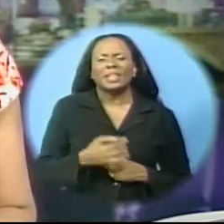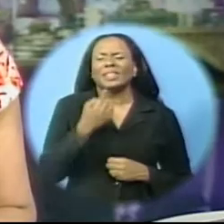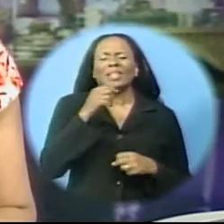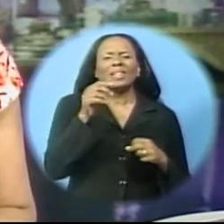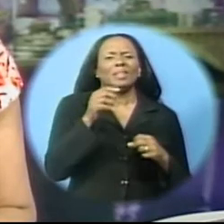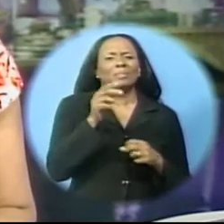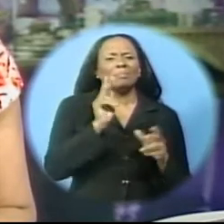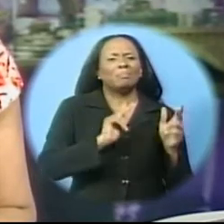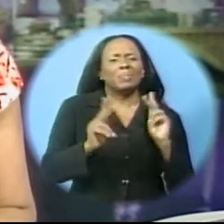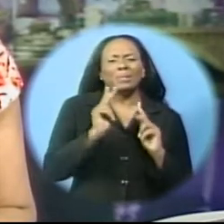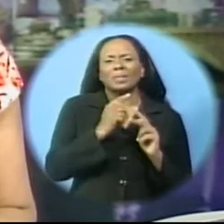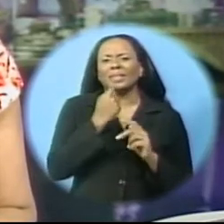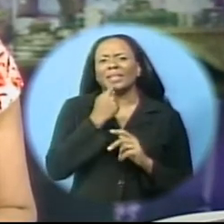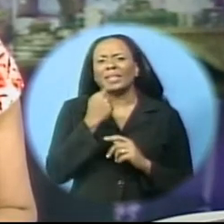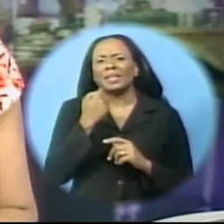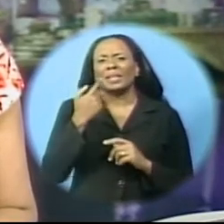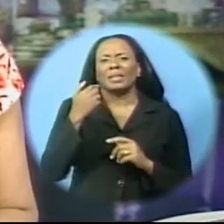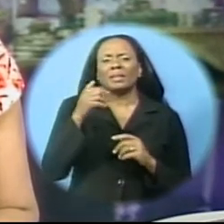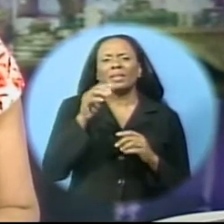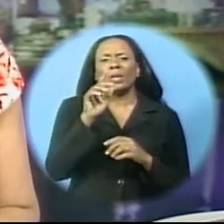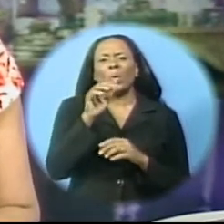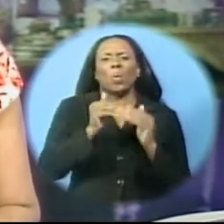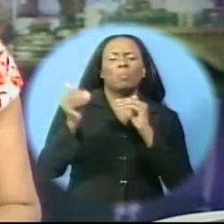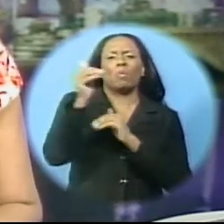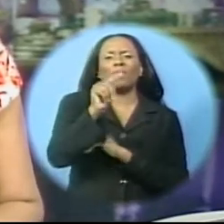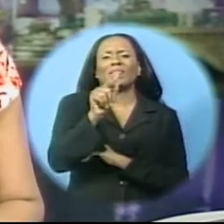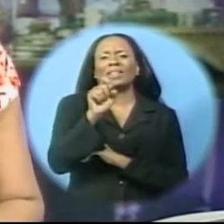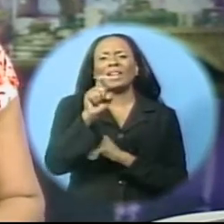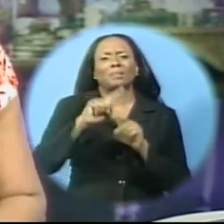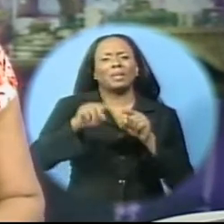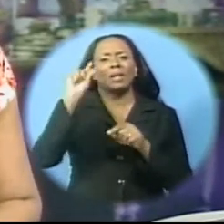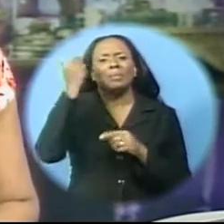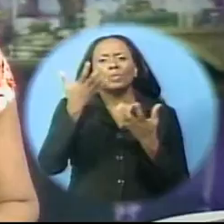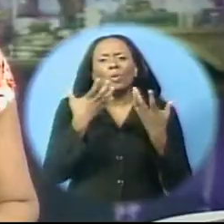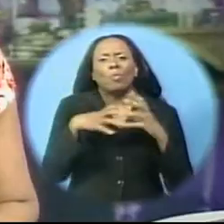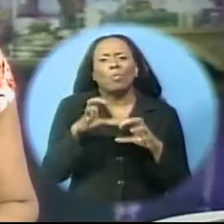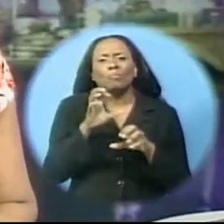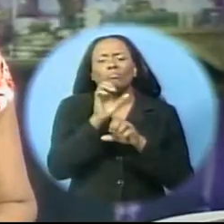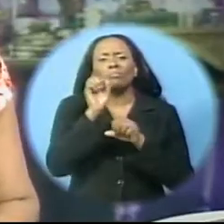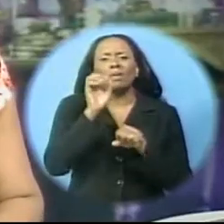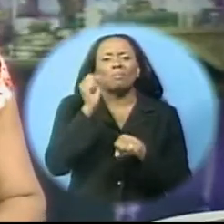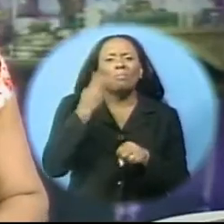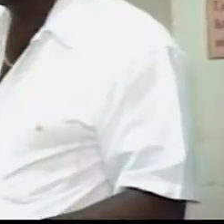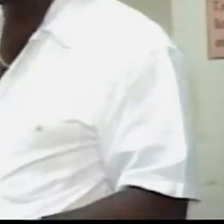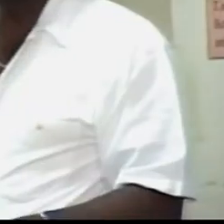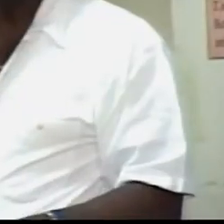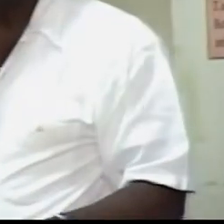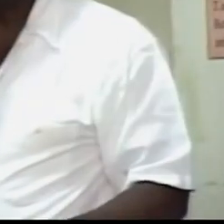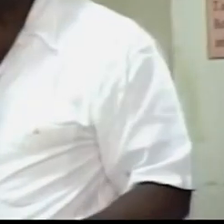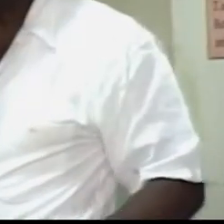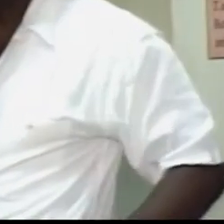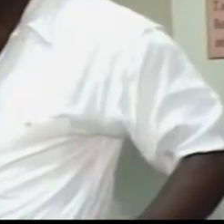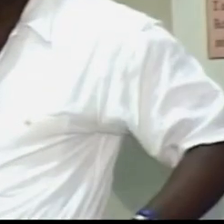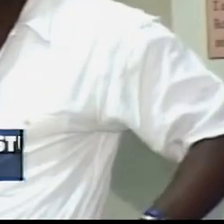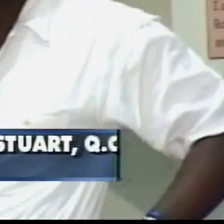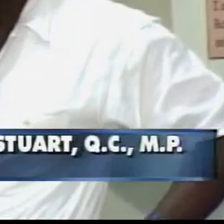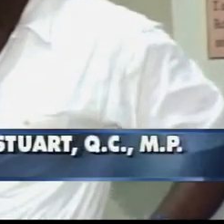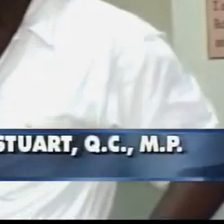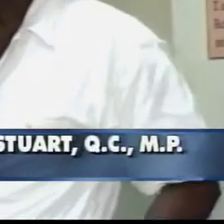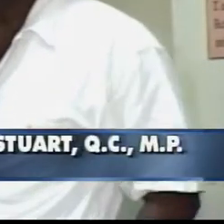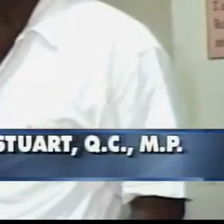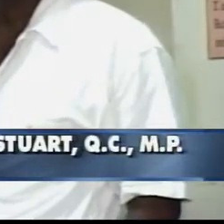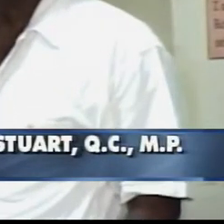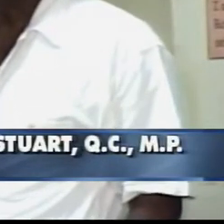noting that no government wants to create hardships for its citizens. If government imposes no taxes at